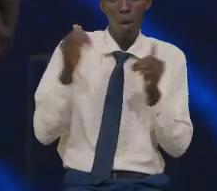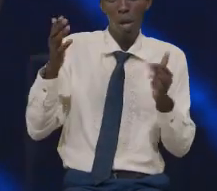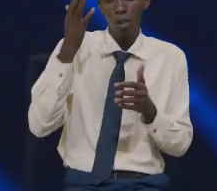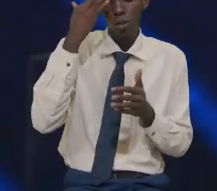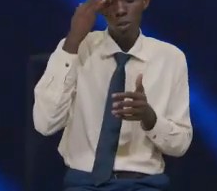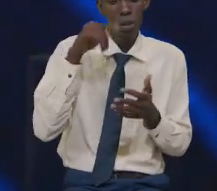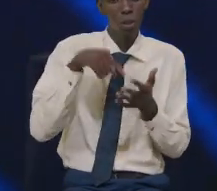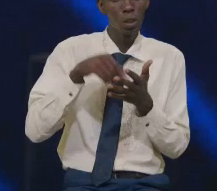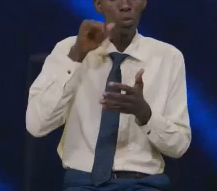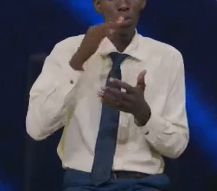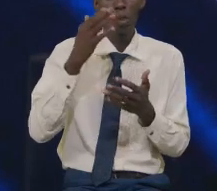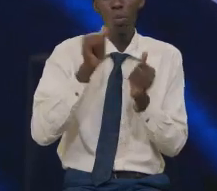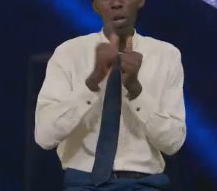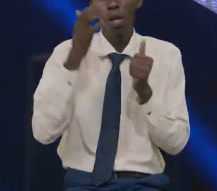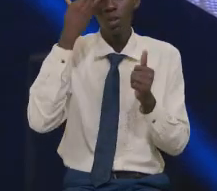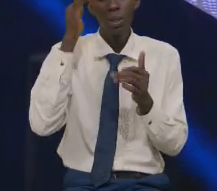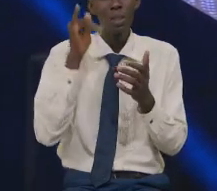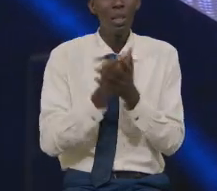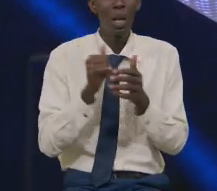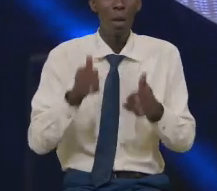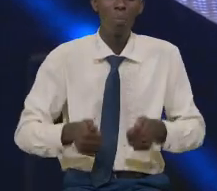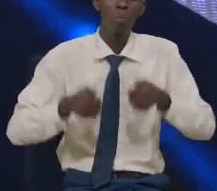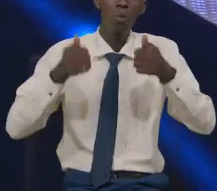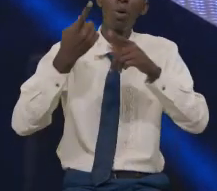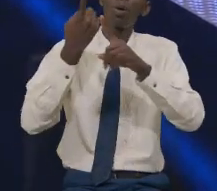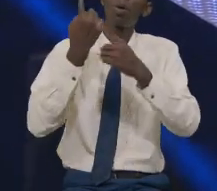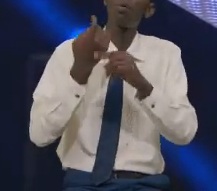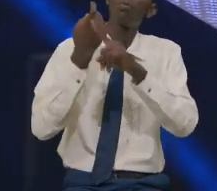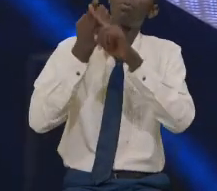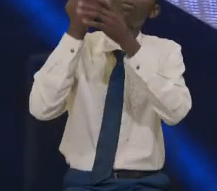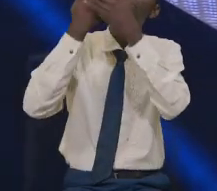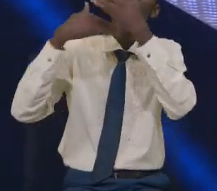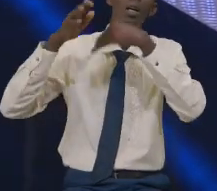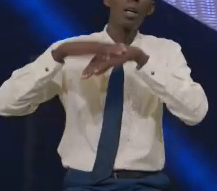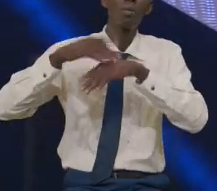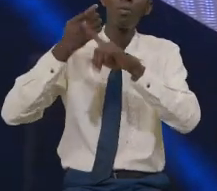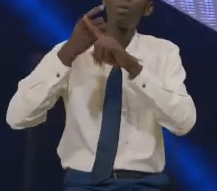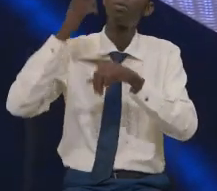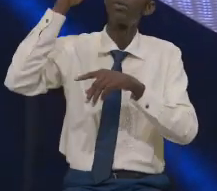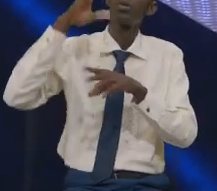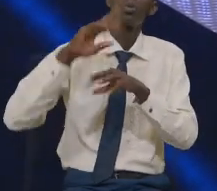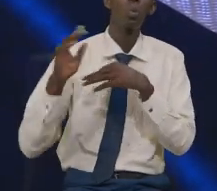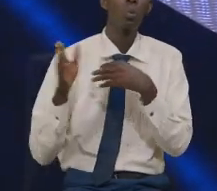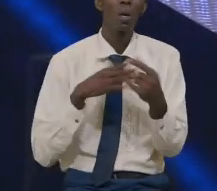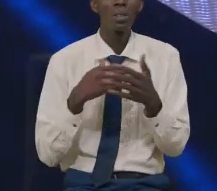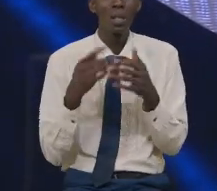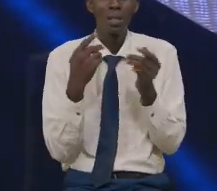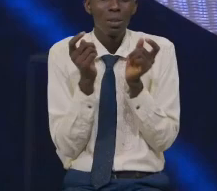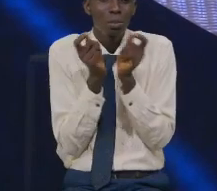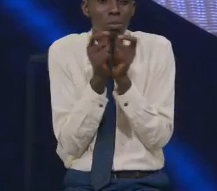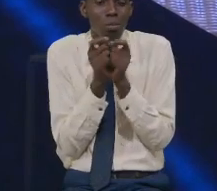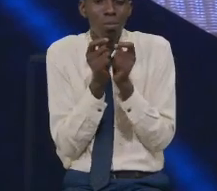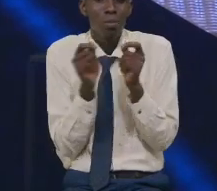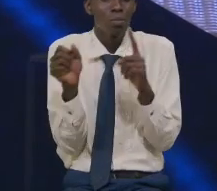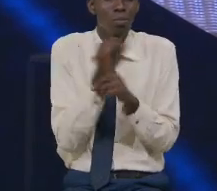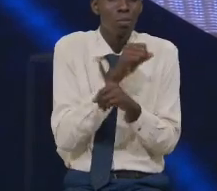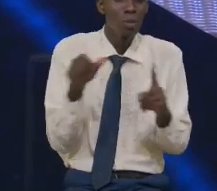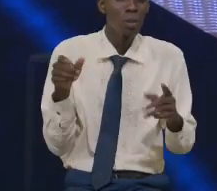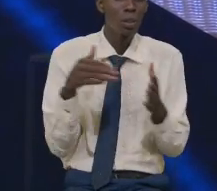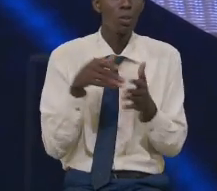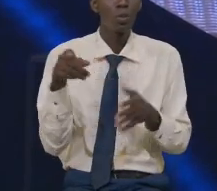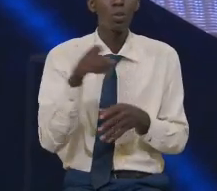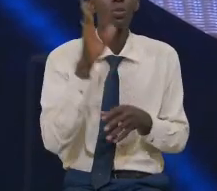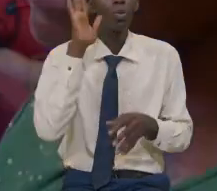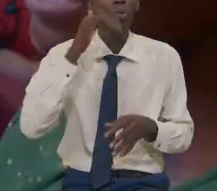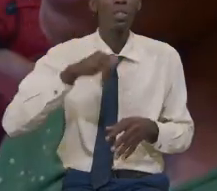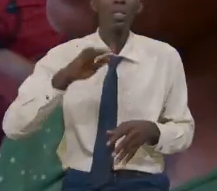that promotion comes from God, whatever the conspiracy, what where God wants you to be, you will still be